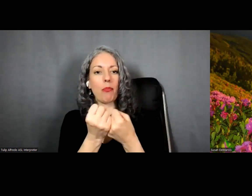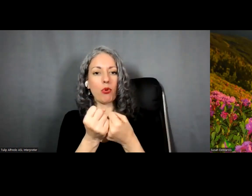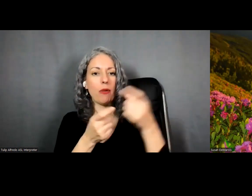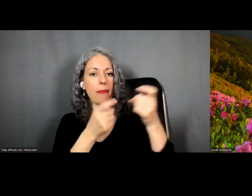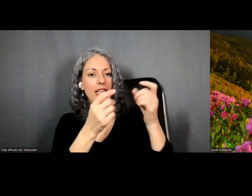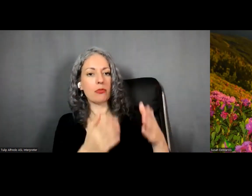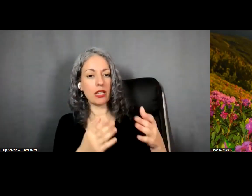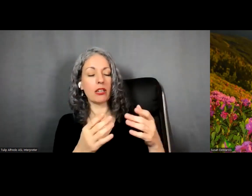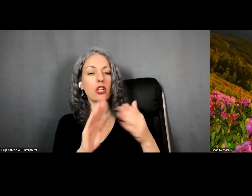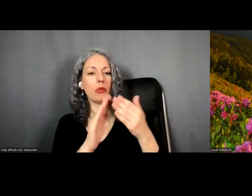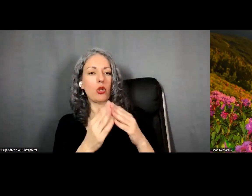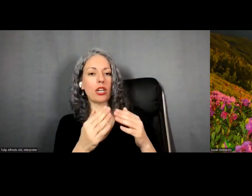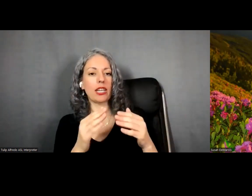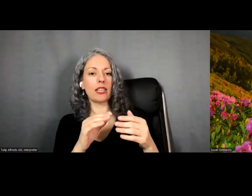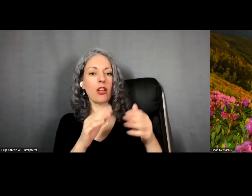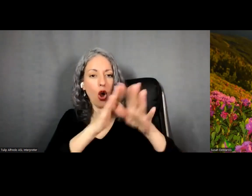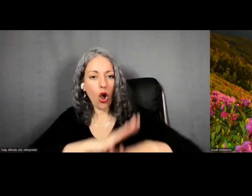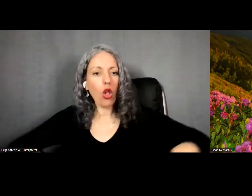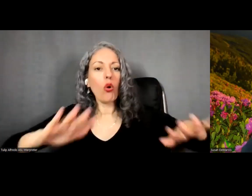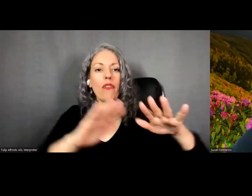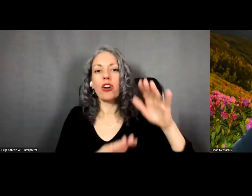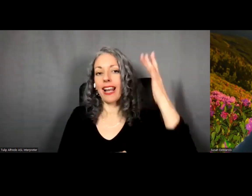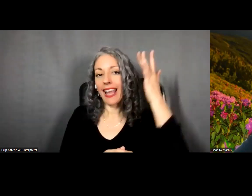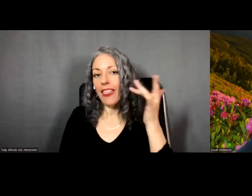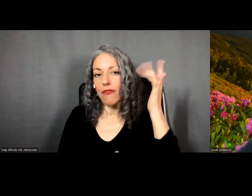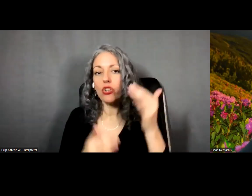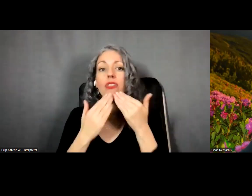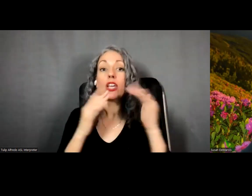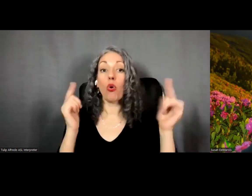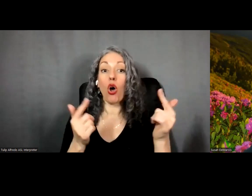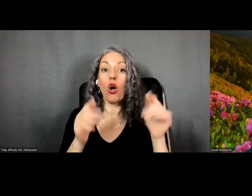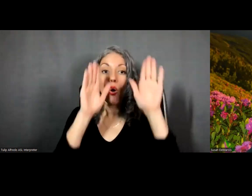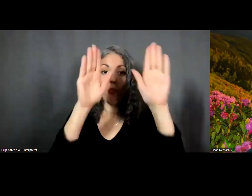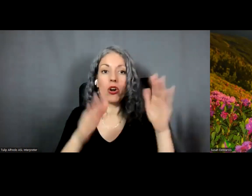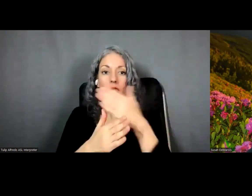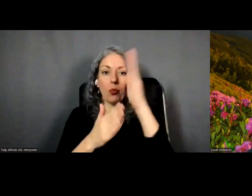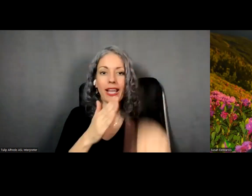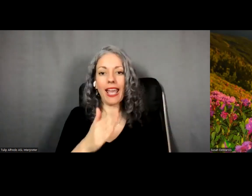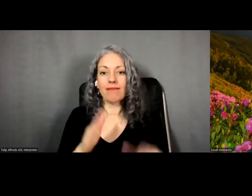supports up and down the state of California. Thank you all very much and have a great weekend.